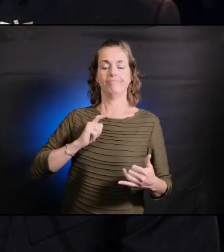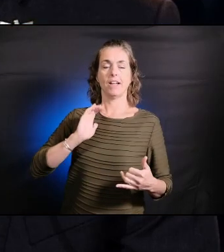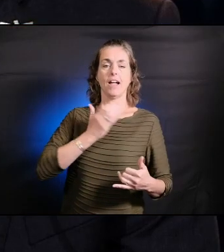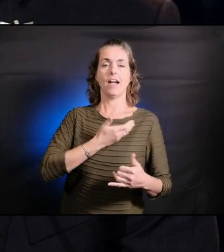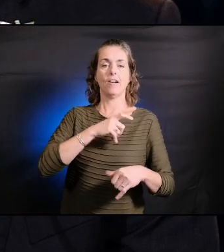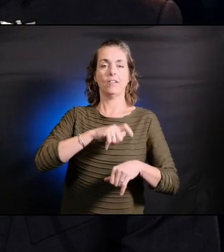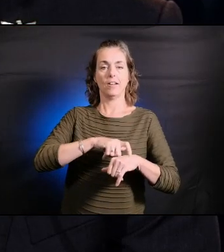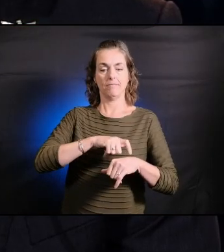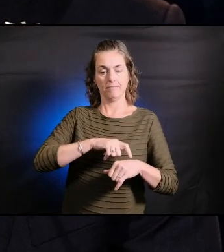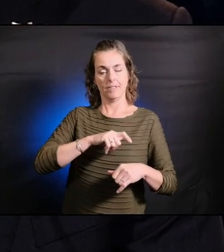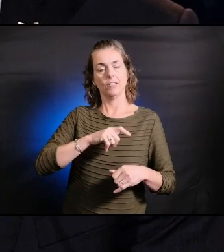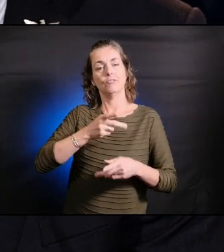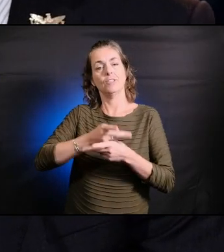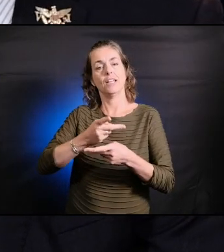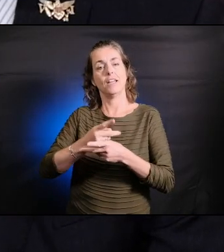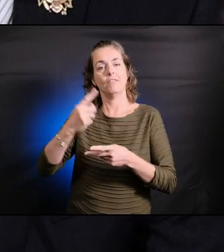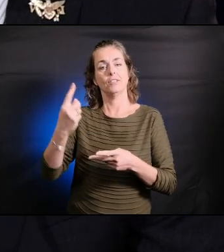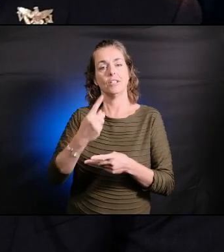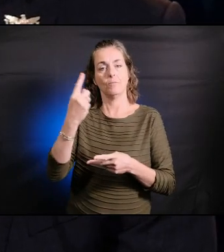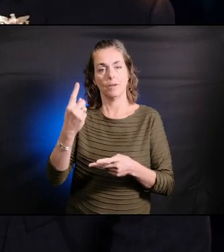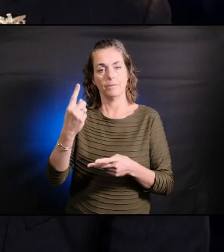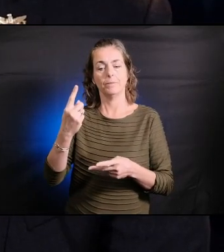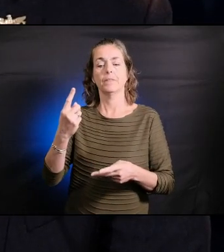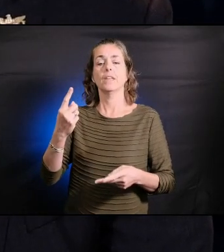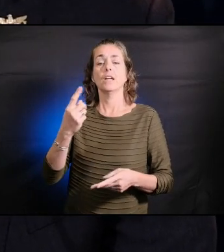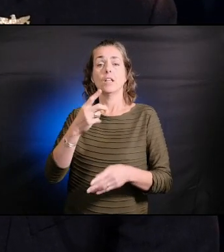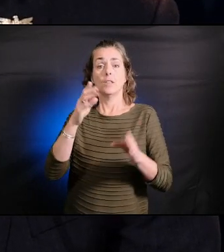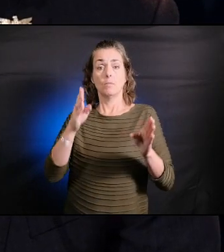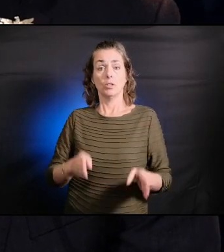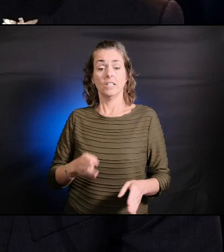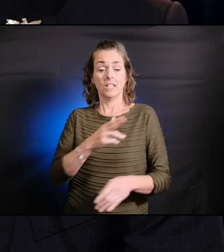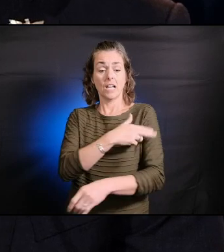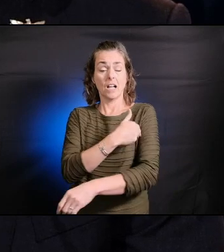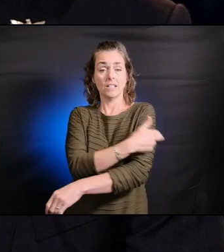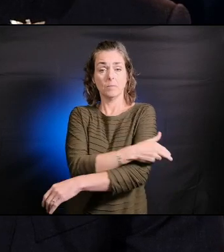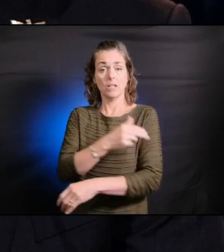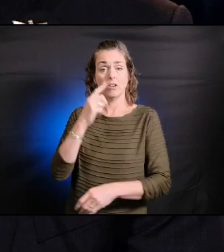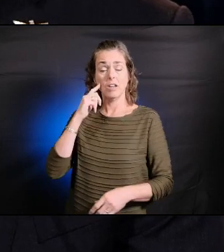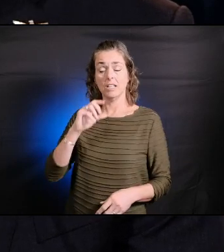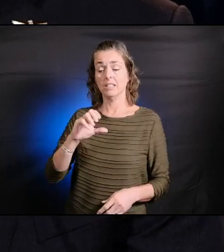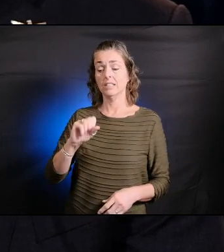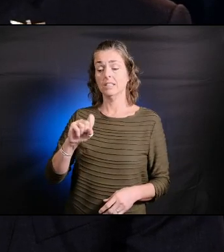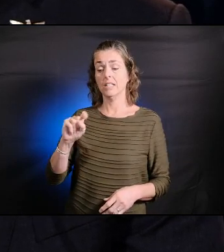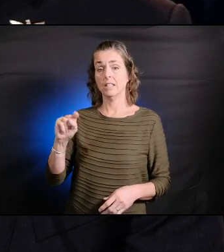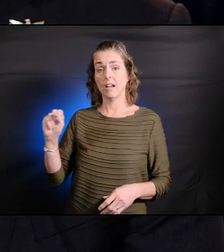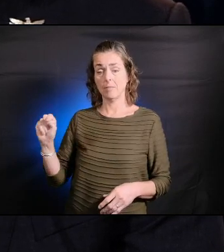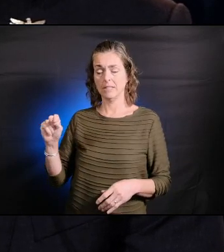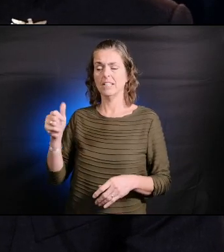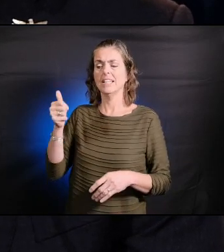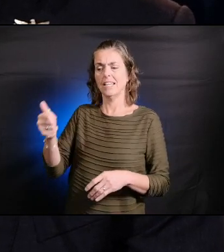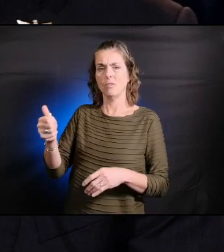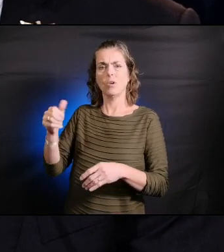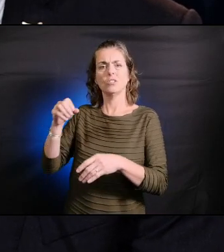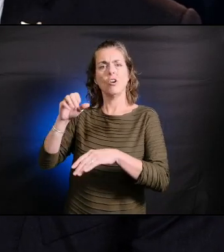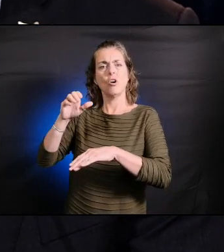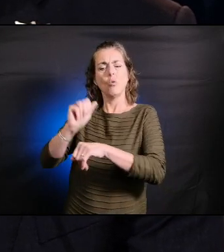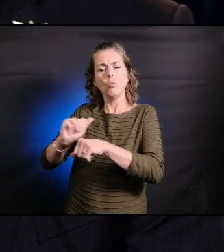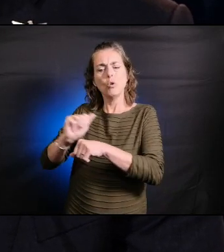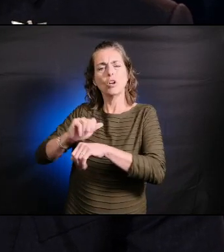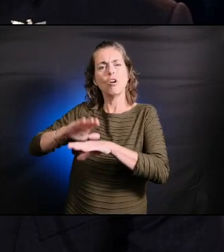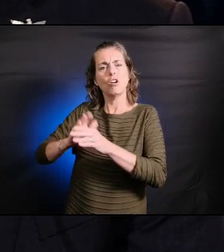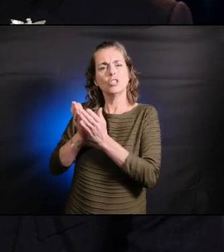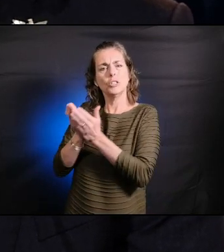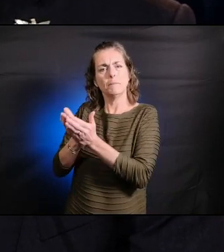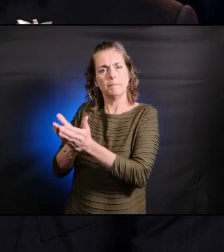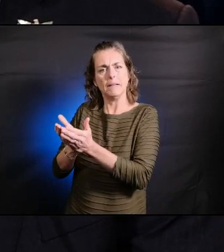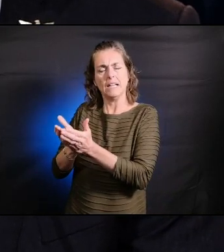Friday that the individual hospitalized at Snyder Regional was aboard a vessel and was in severe respiratory